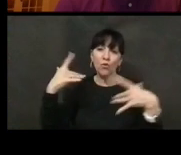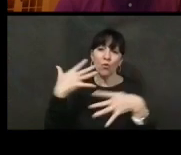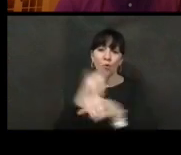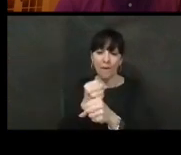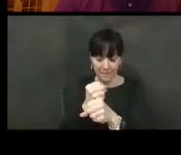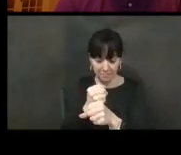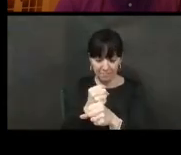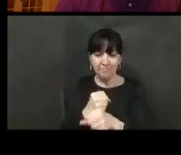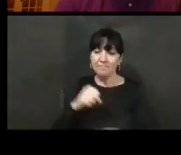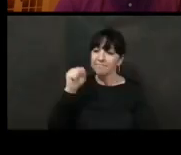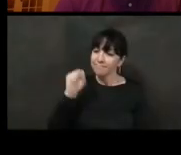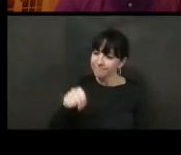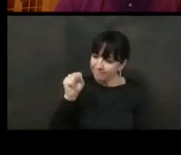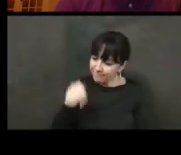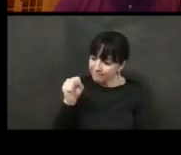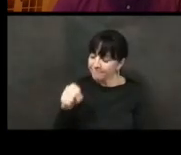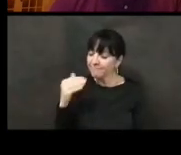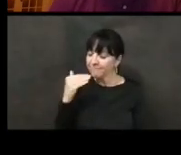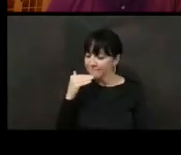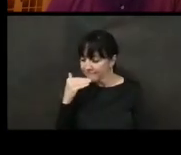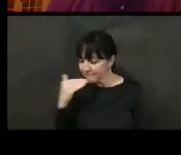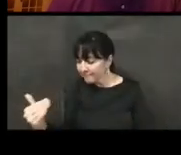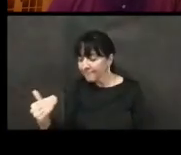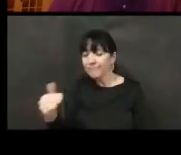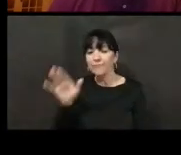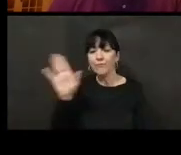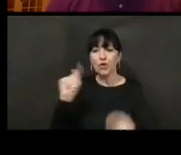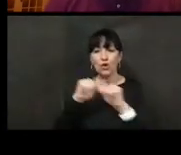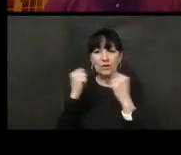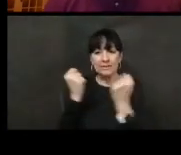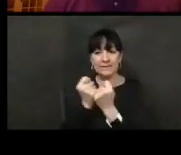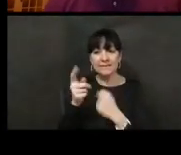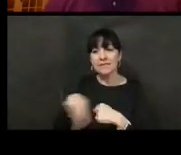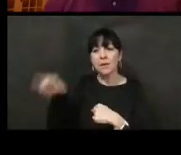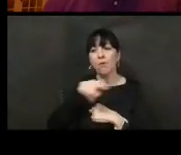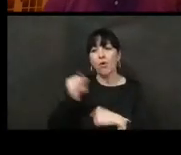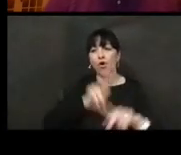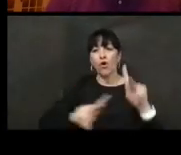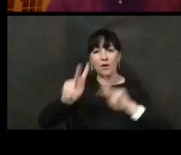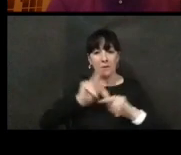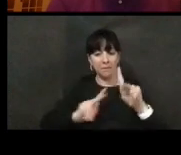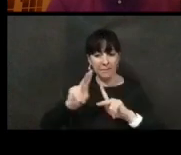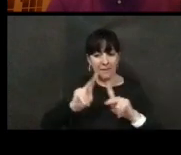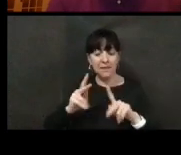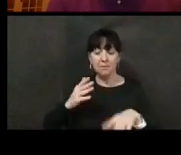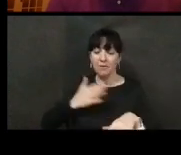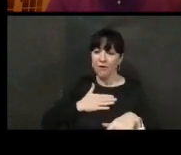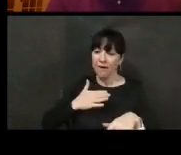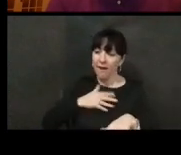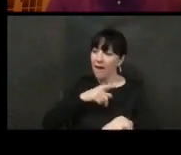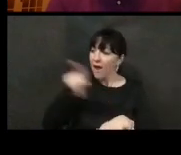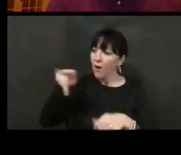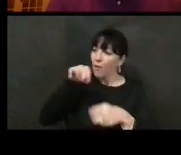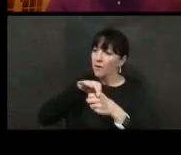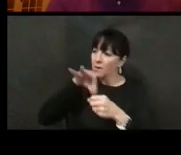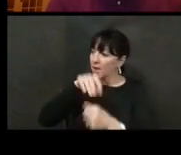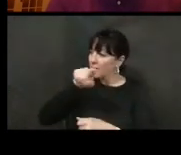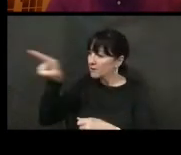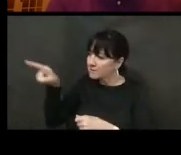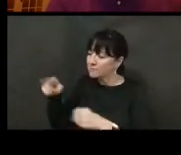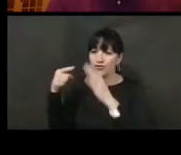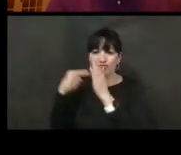to Damian and team, and also to all the members of the General Assembly, our mayors, our councilmen, our county